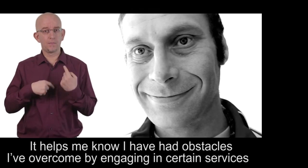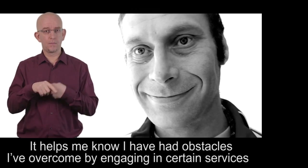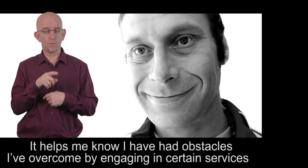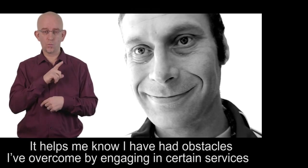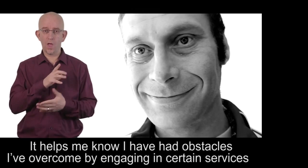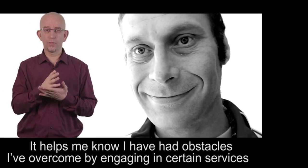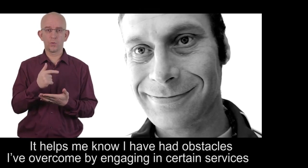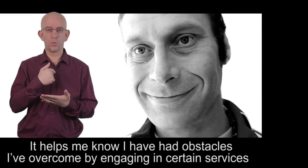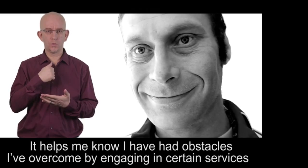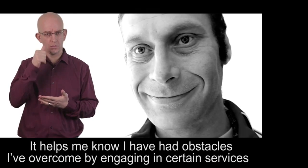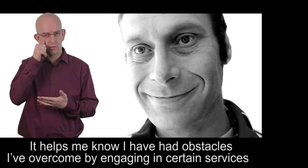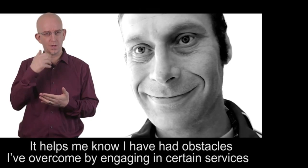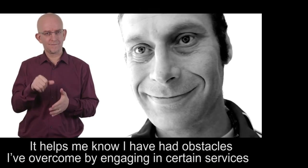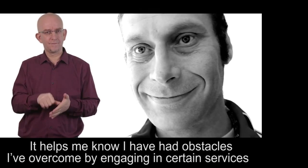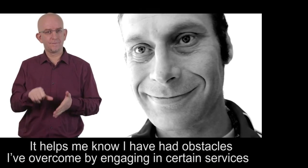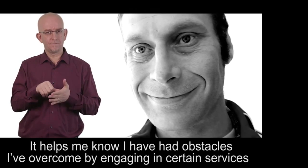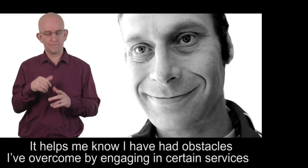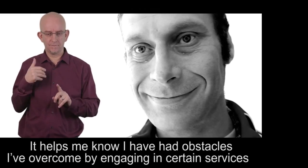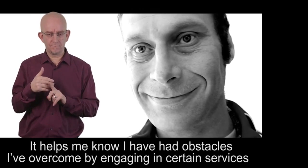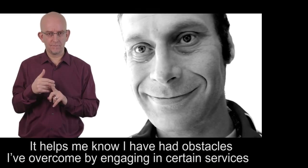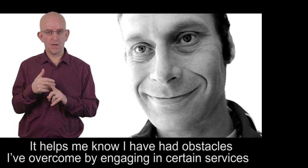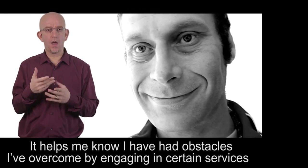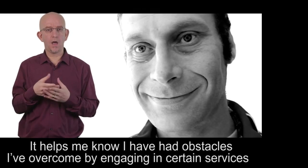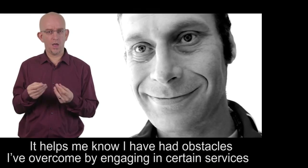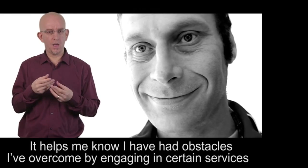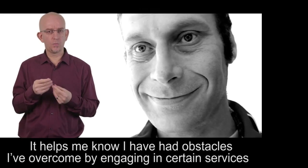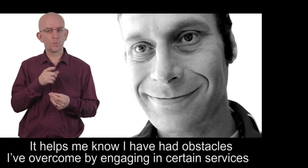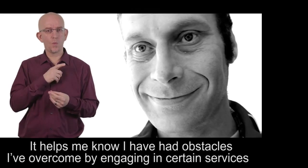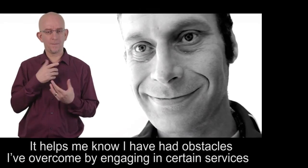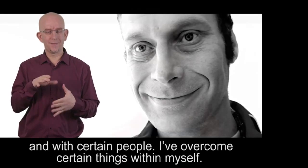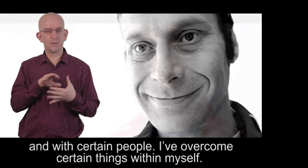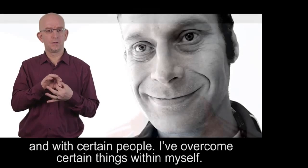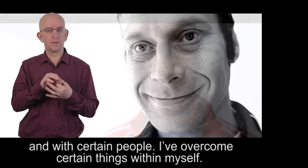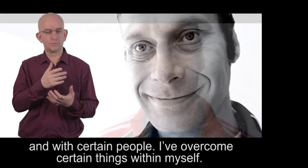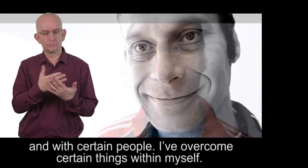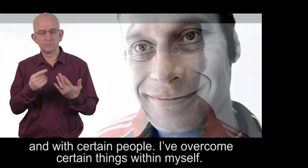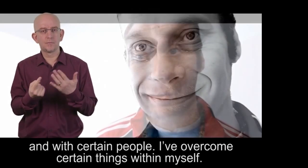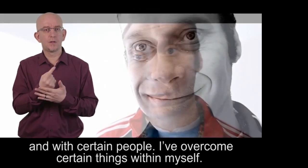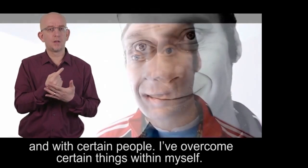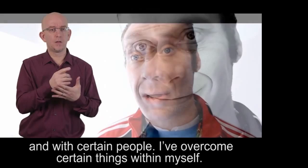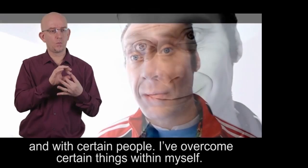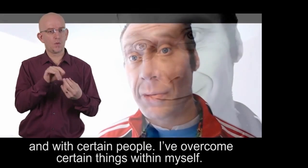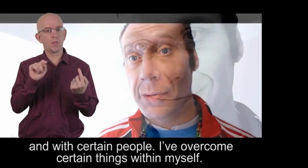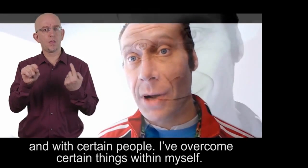know that I've had obstacles that I've overcome which I've engaged in certain services and certain people that I've overcome